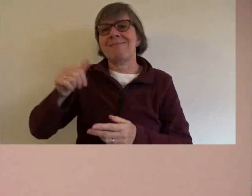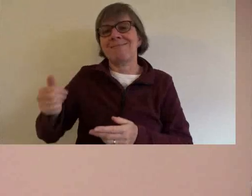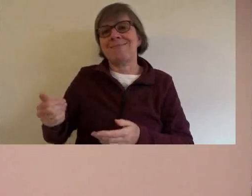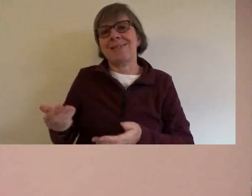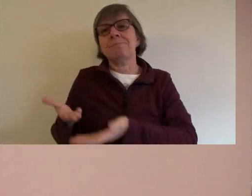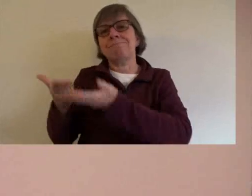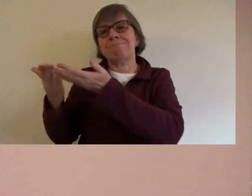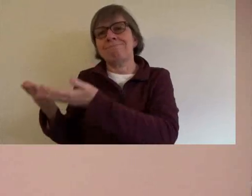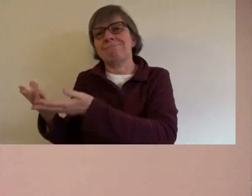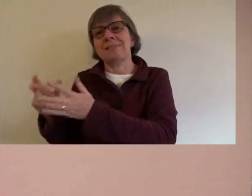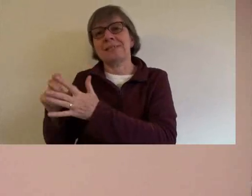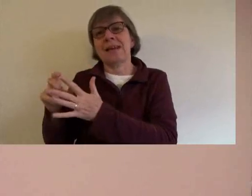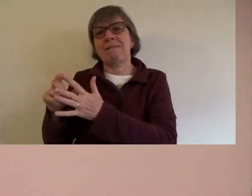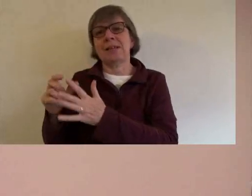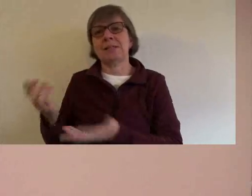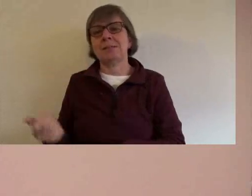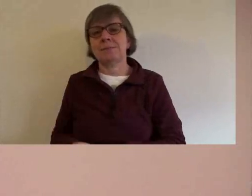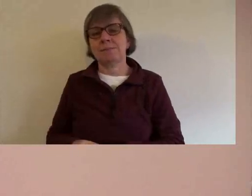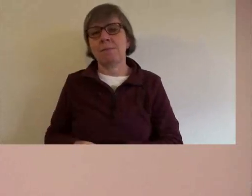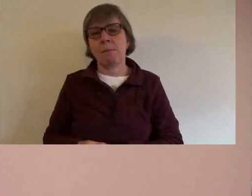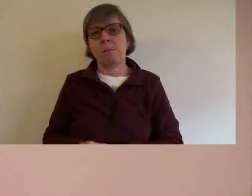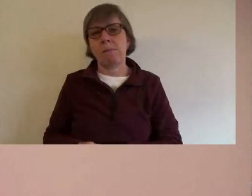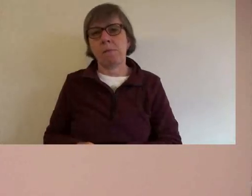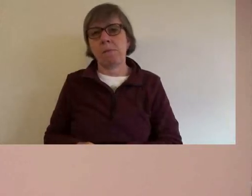sing, and then we'll hand over to David.